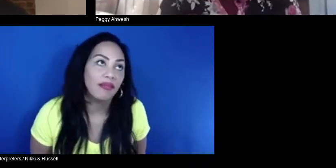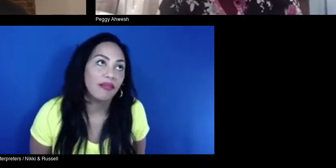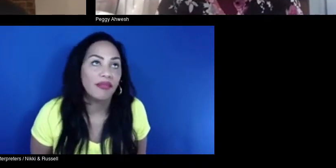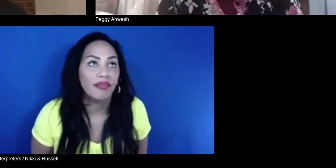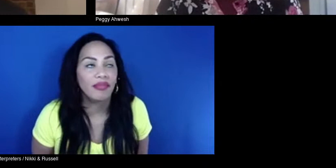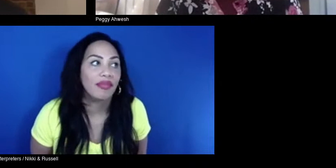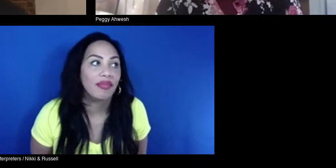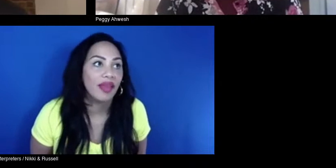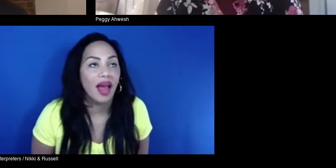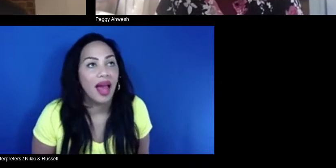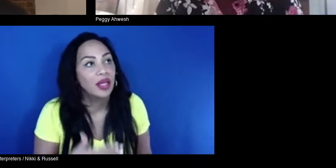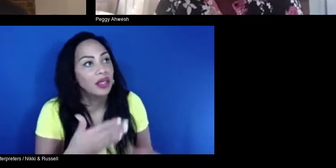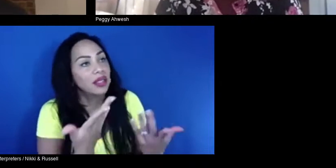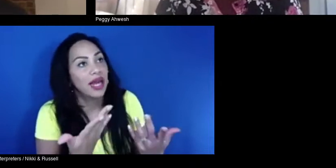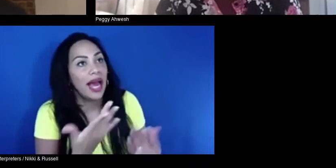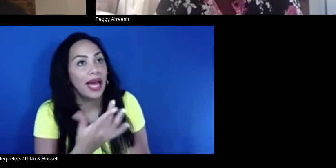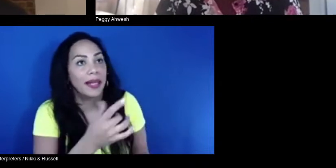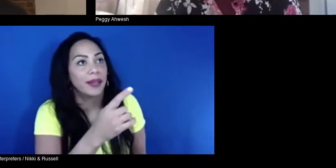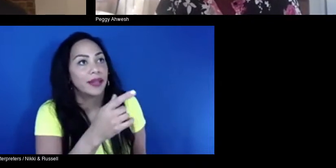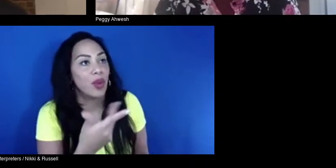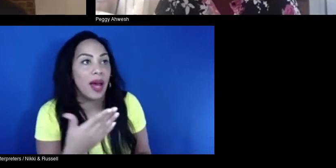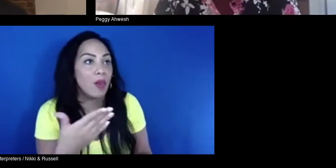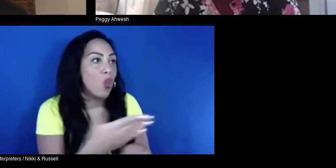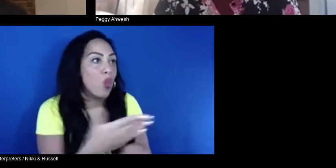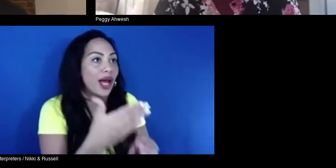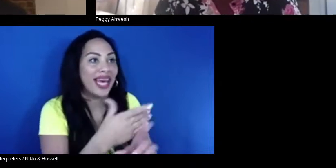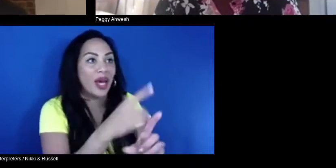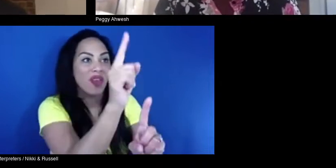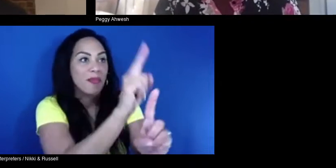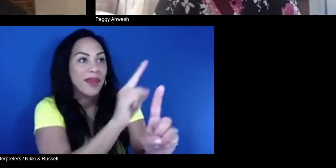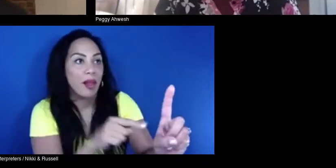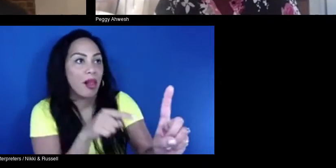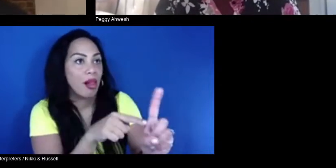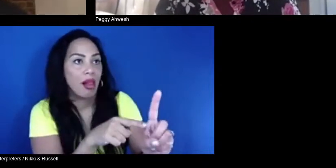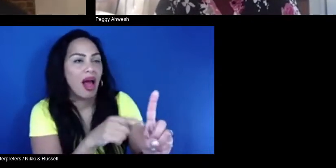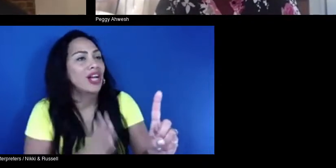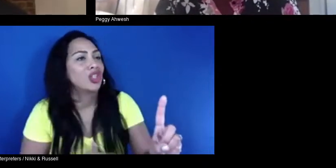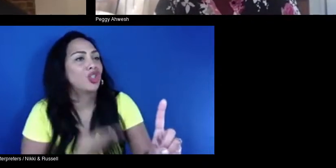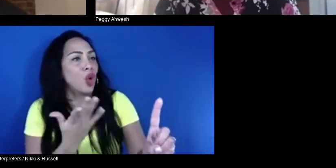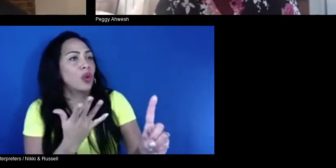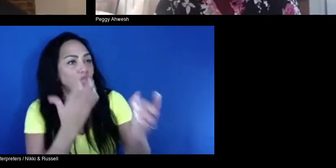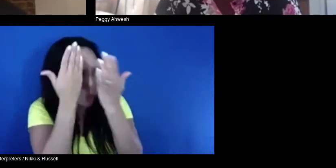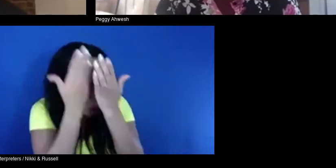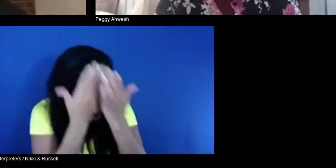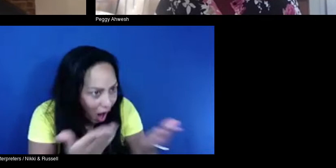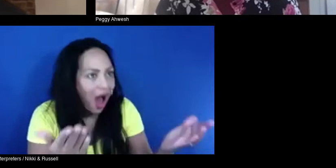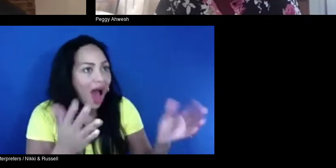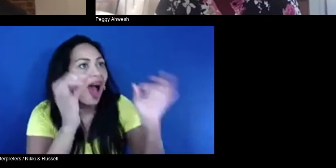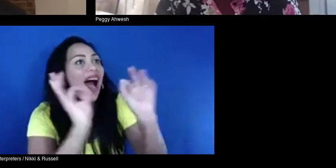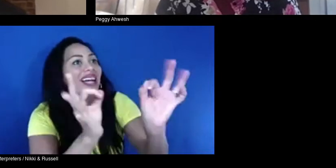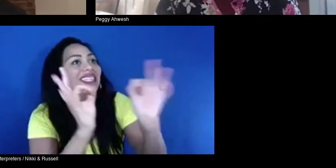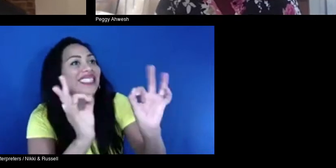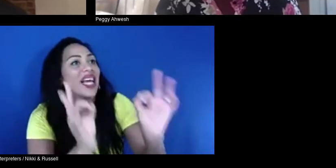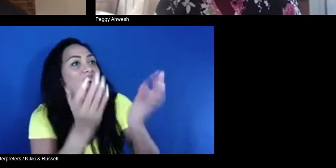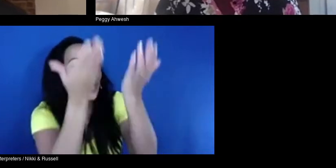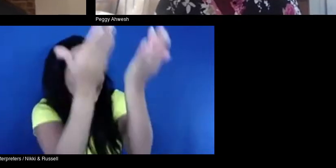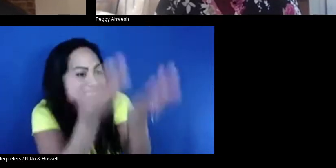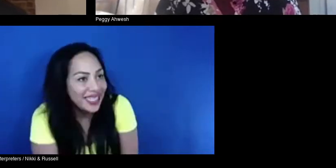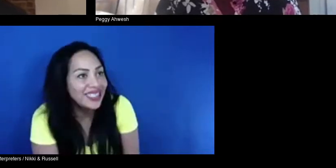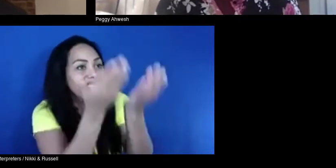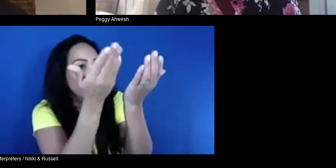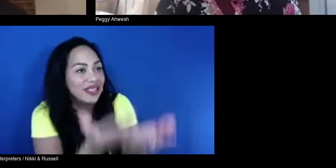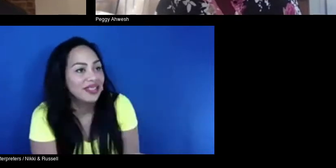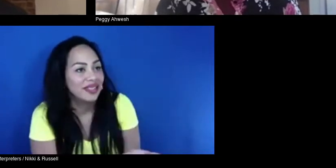want to idealize the female condition. I'm interested in it kind of in a more real way.